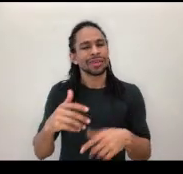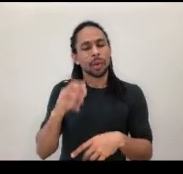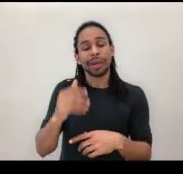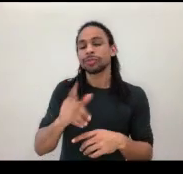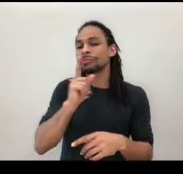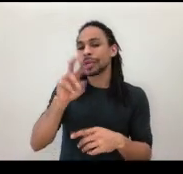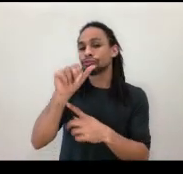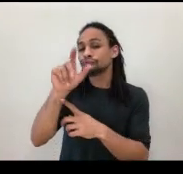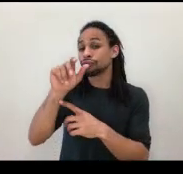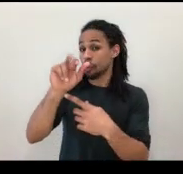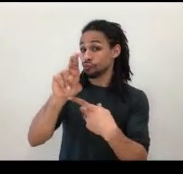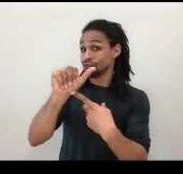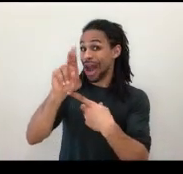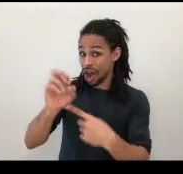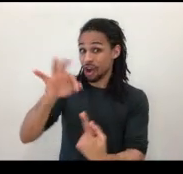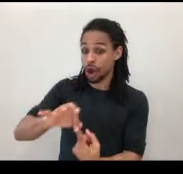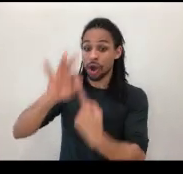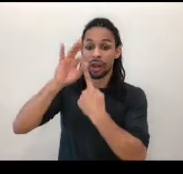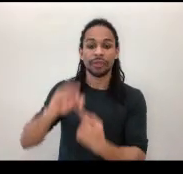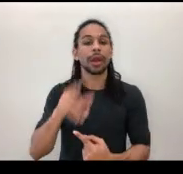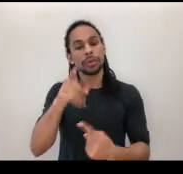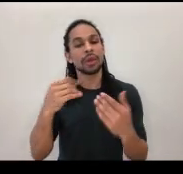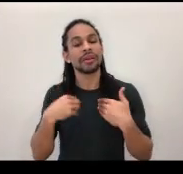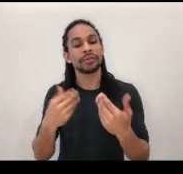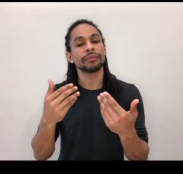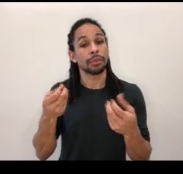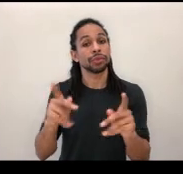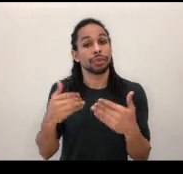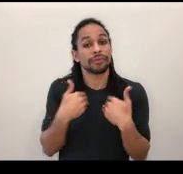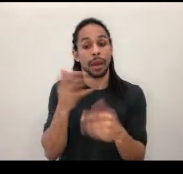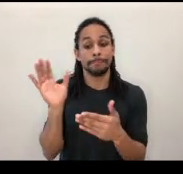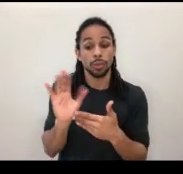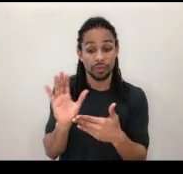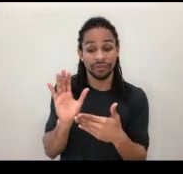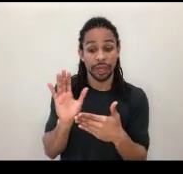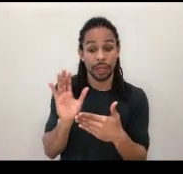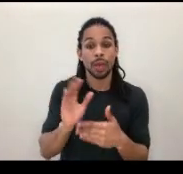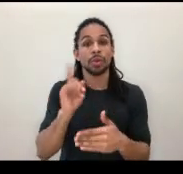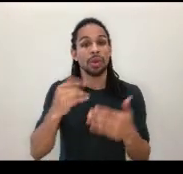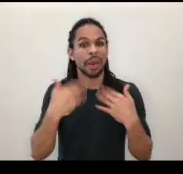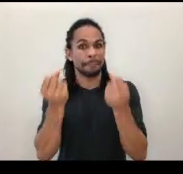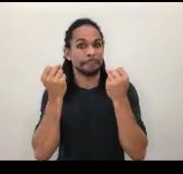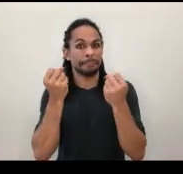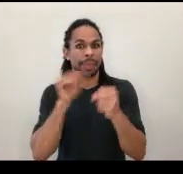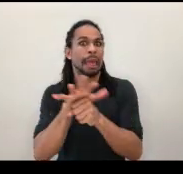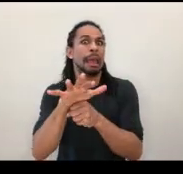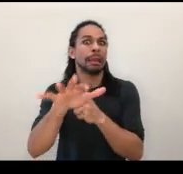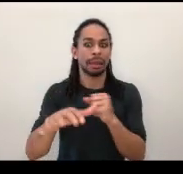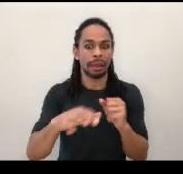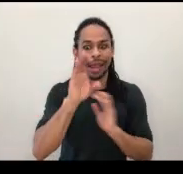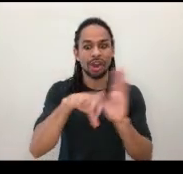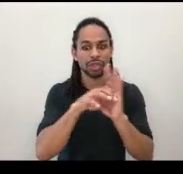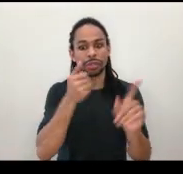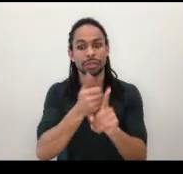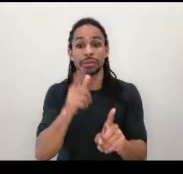very rare that you get a movie with disabled